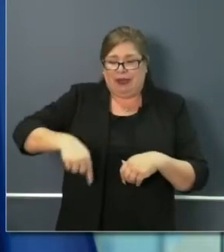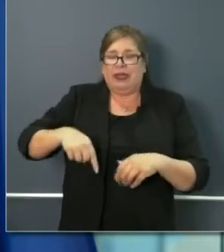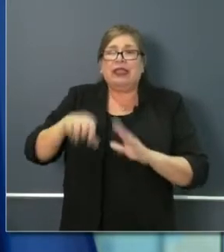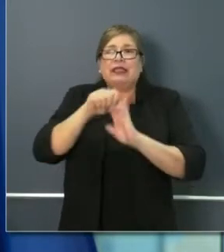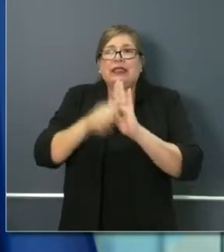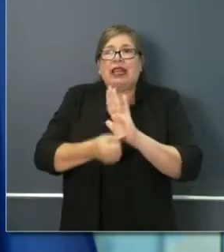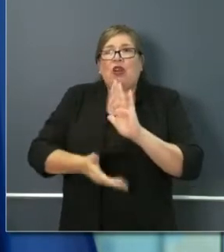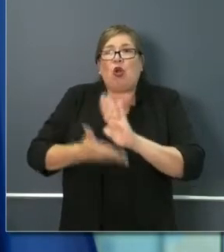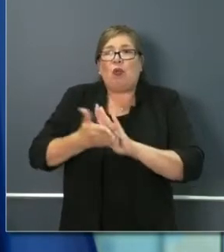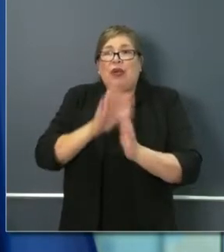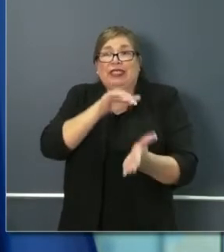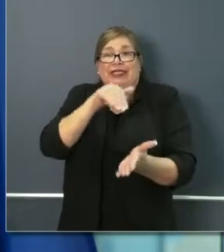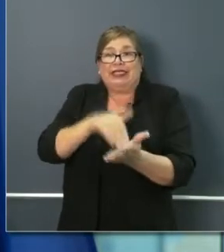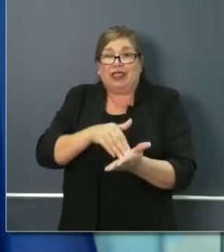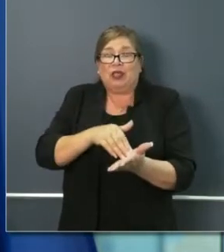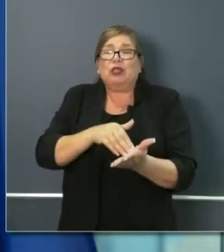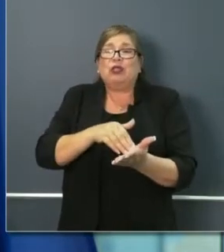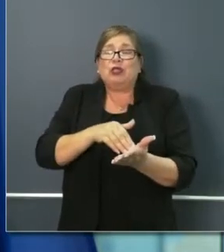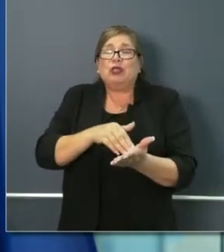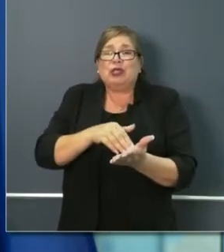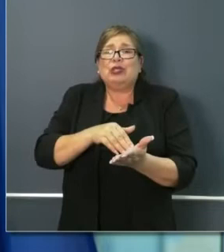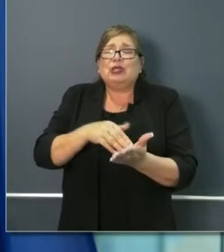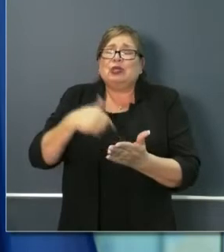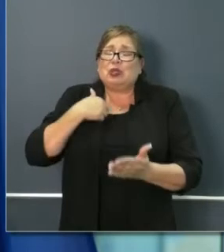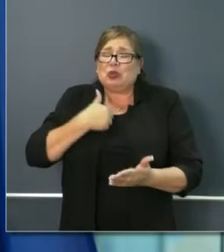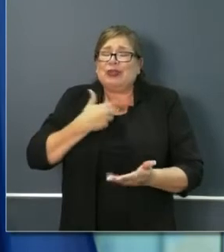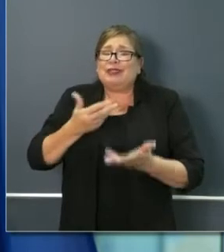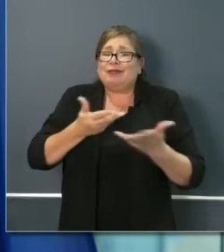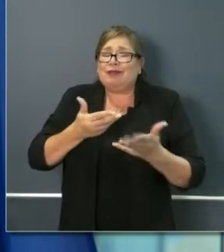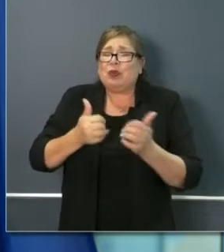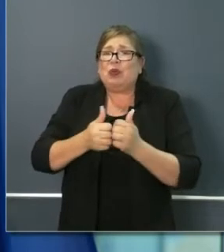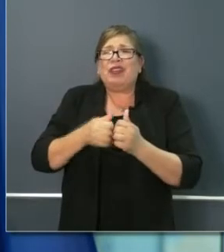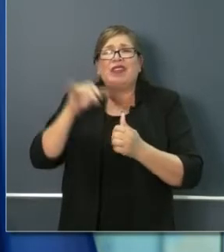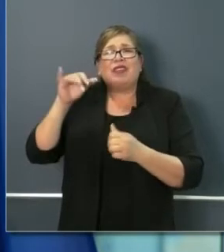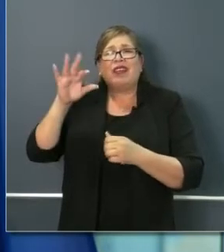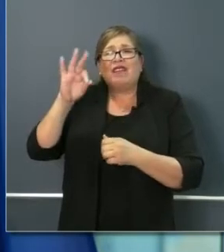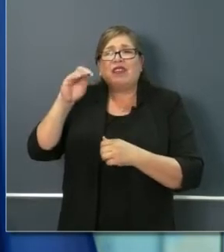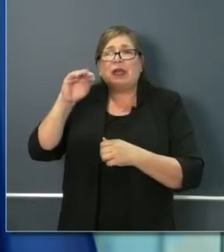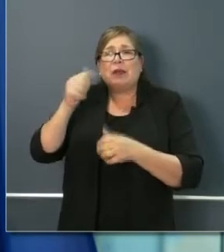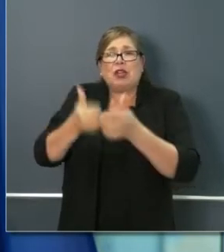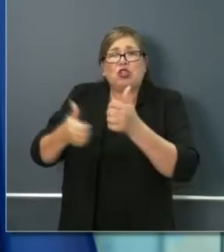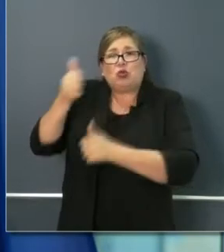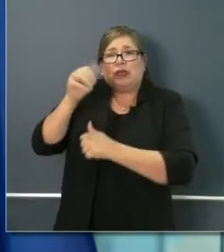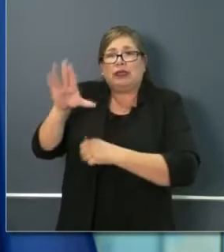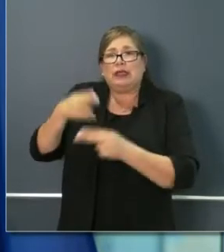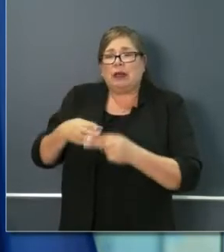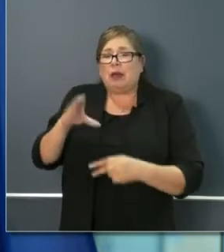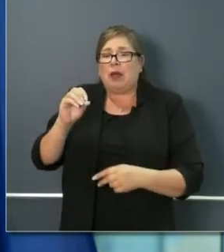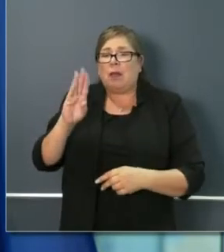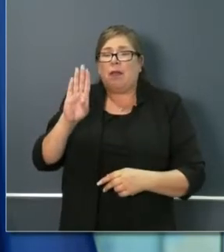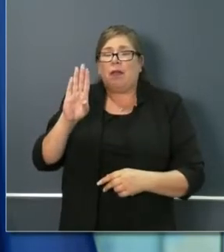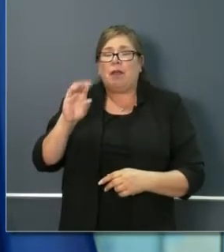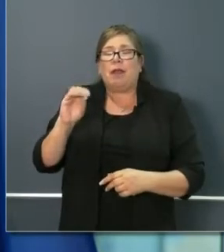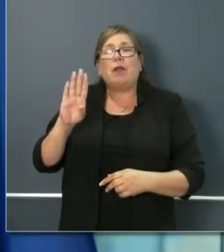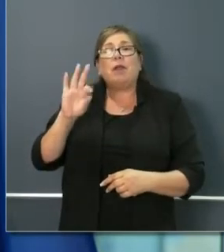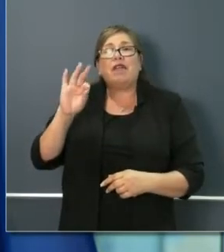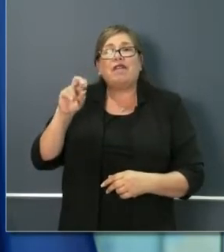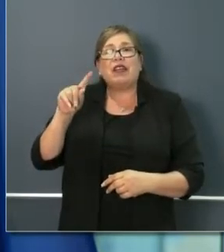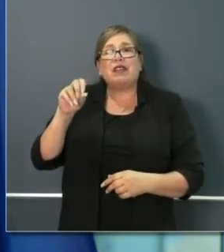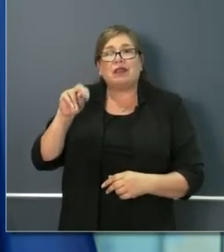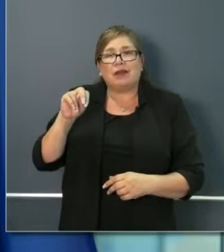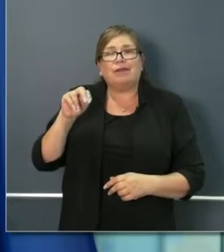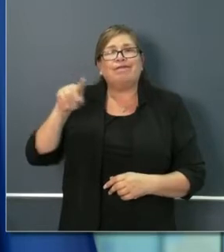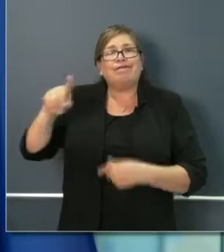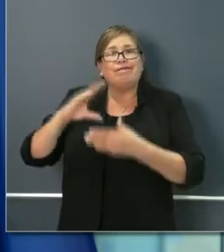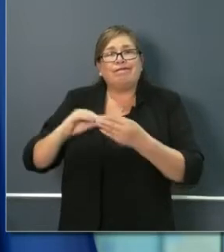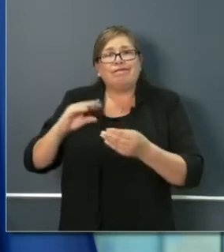Operations Center. And we're very sober with Bob Fenton in conversations about what other states need as it relates to even